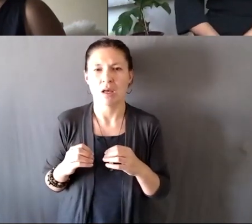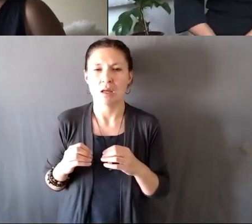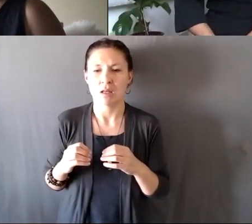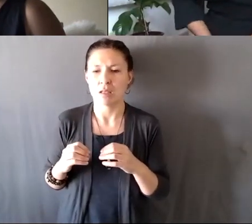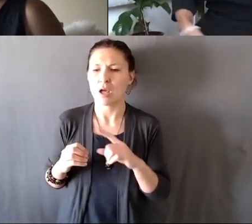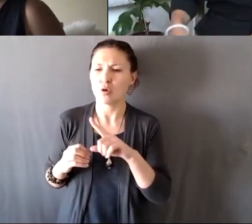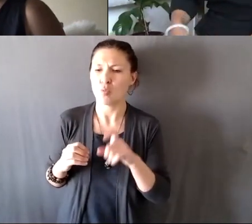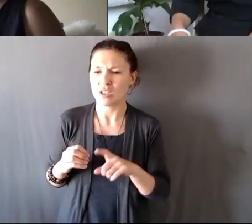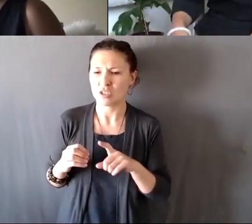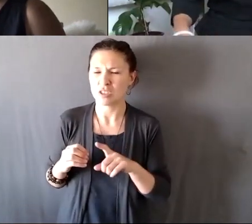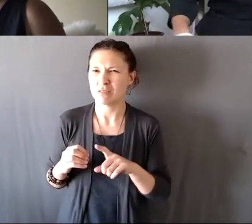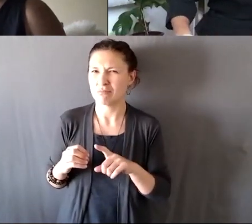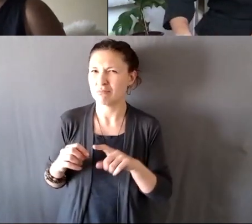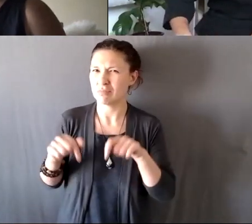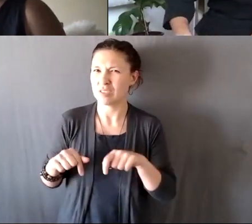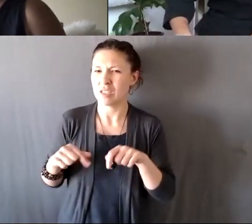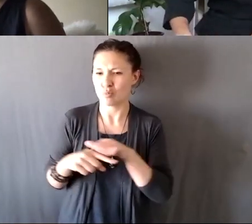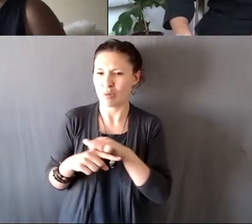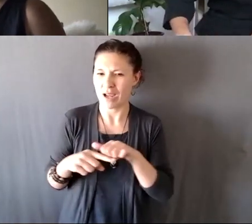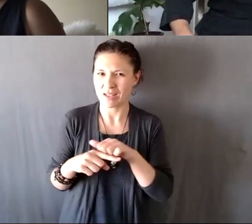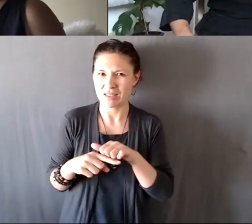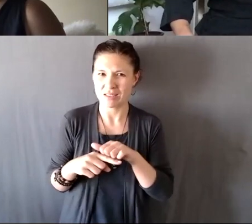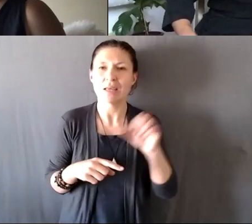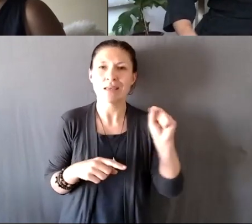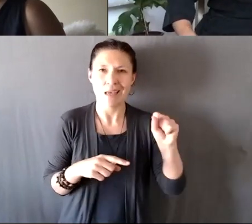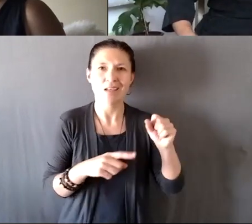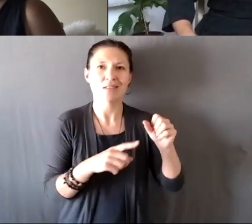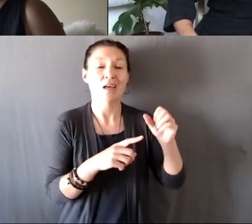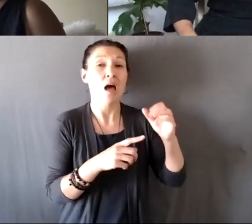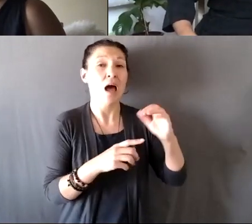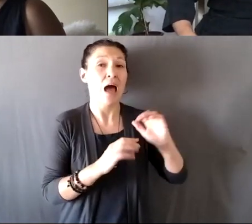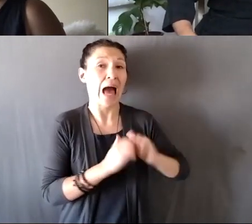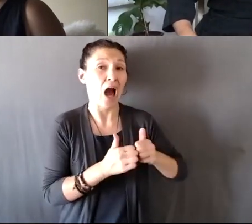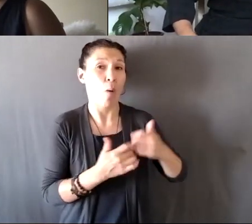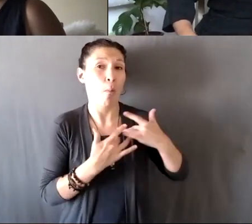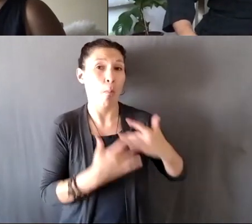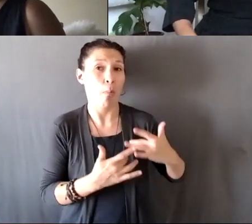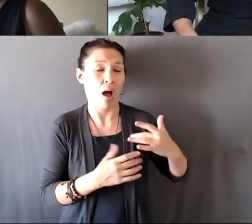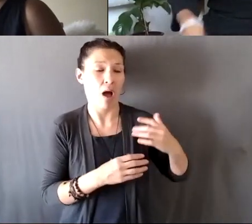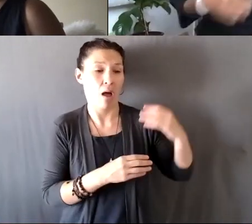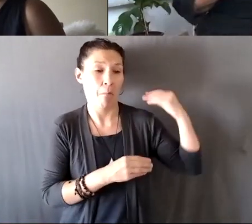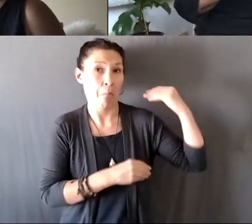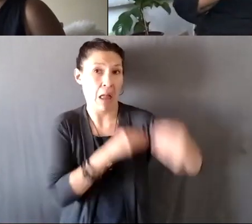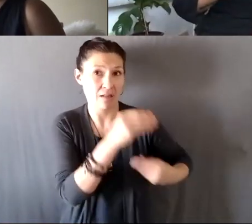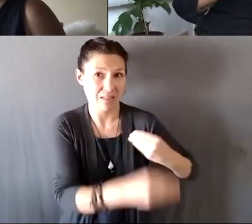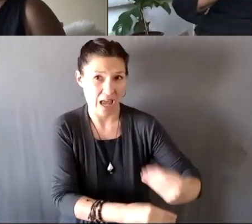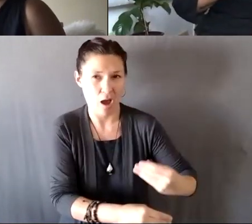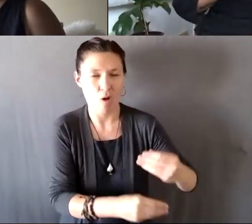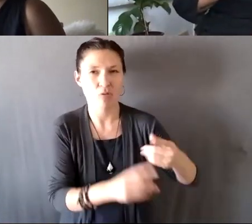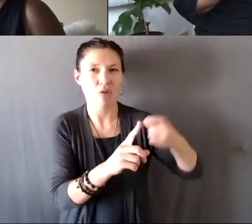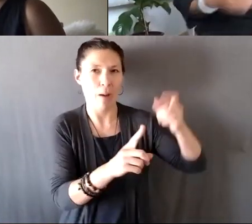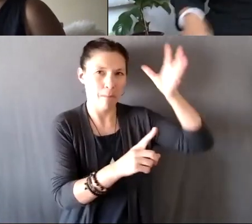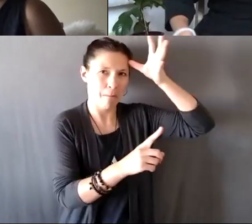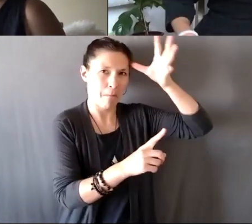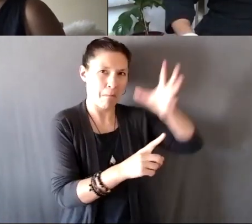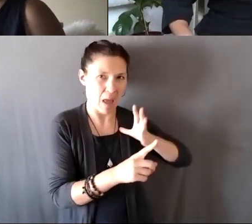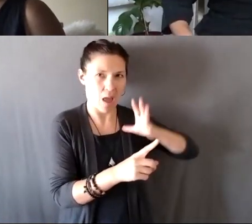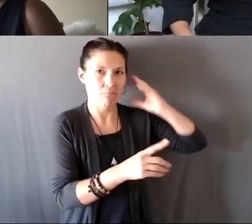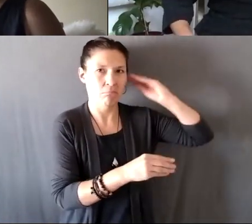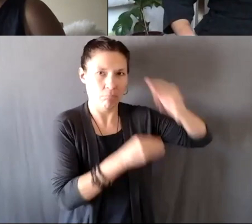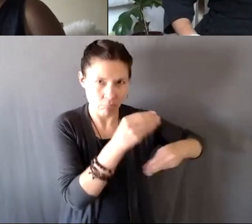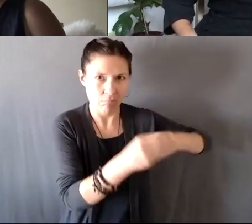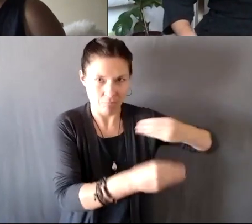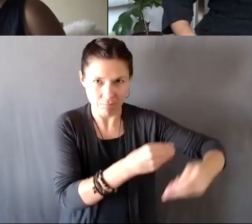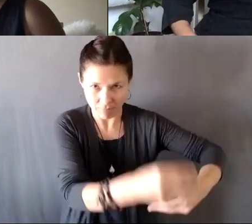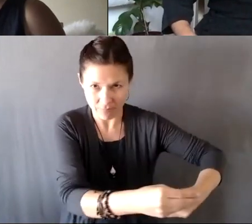has been passed through a patriarchal lineage. And I feel very lucky, and I think it's